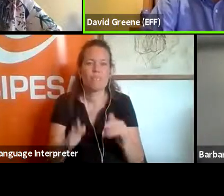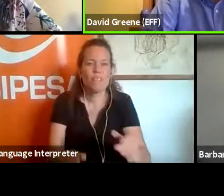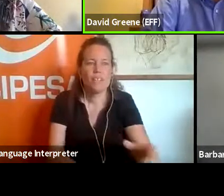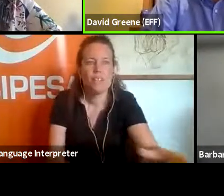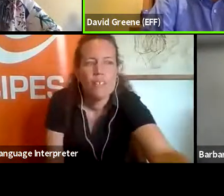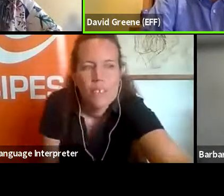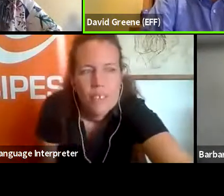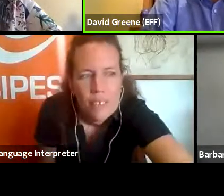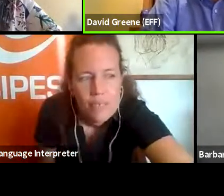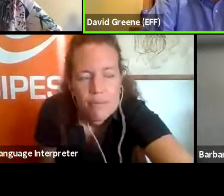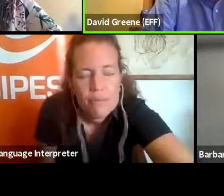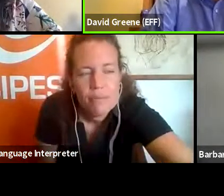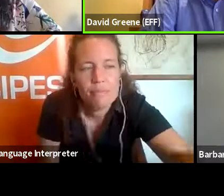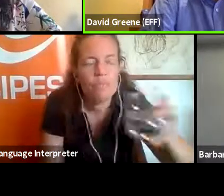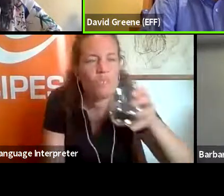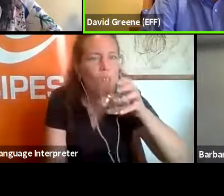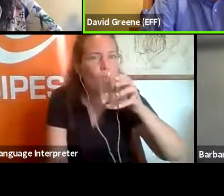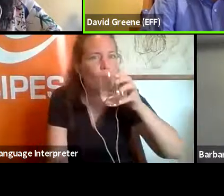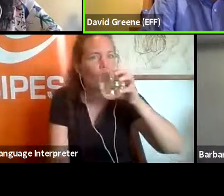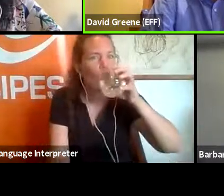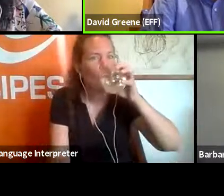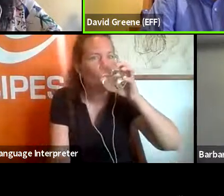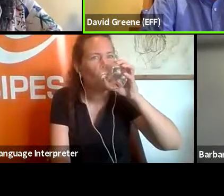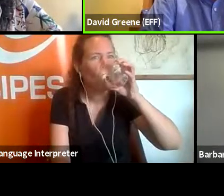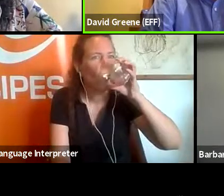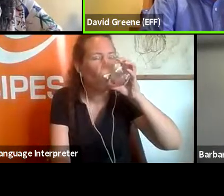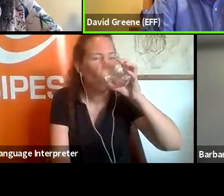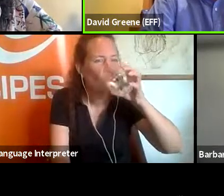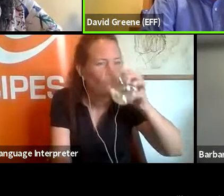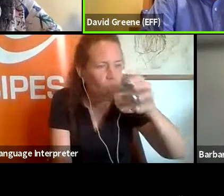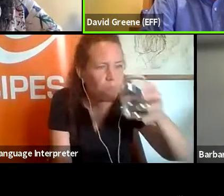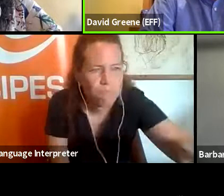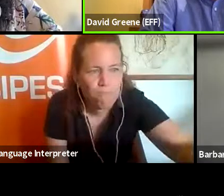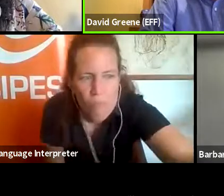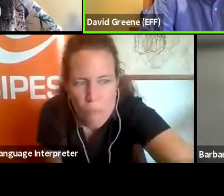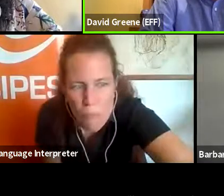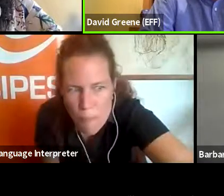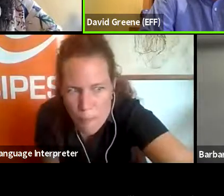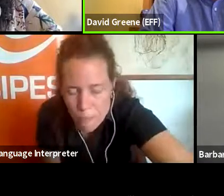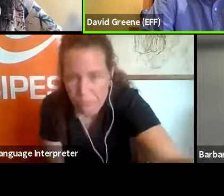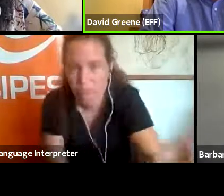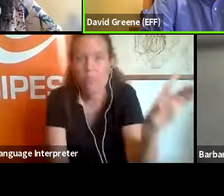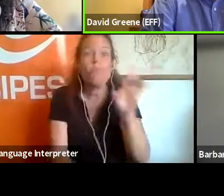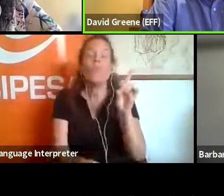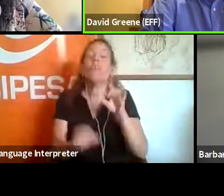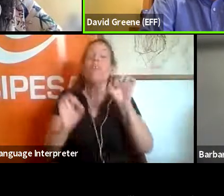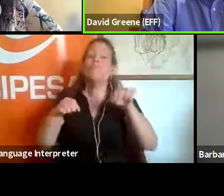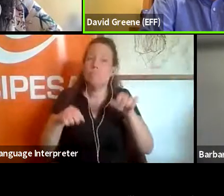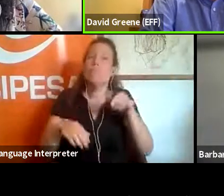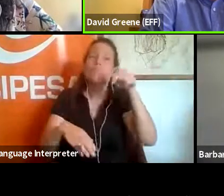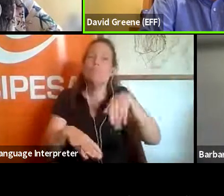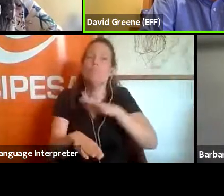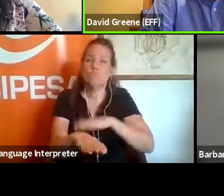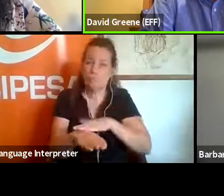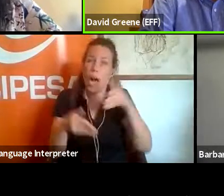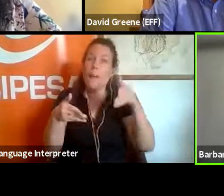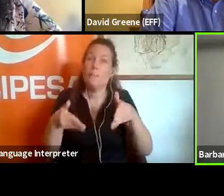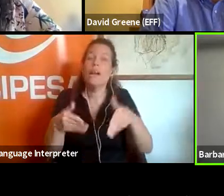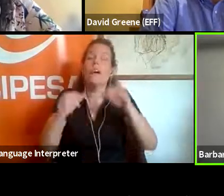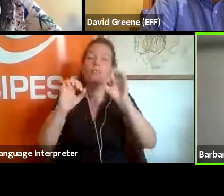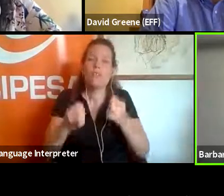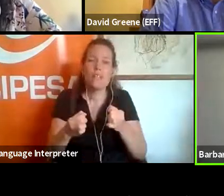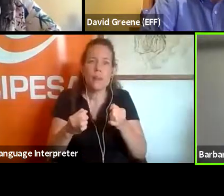So we will have time for that discussion now if either the panelists or anyone who's watching